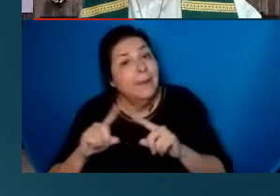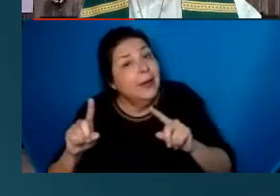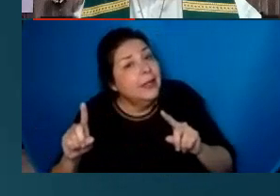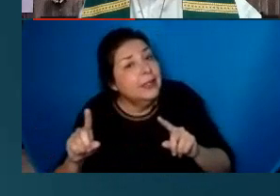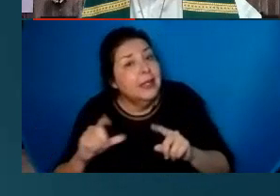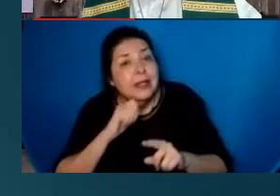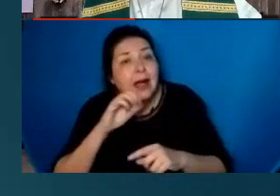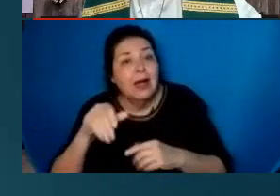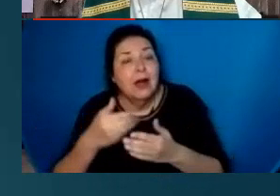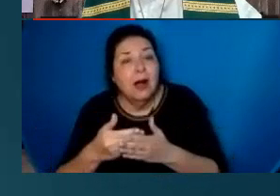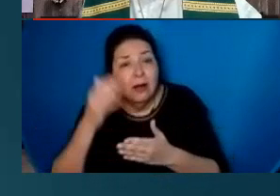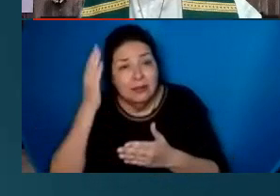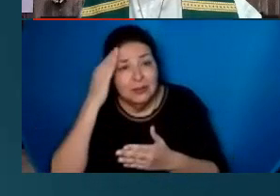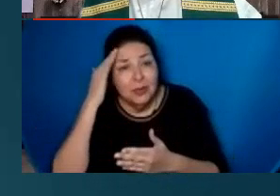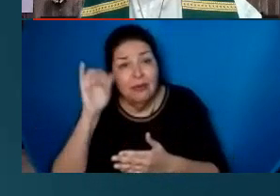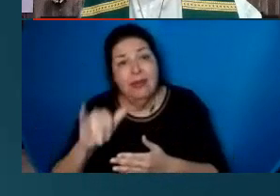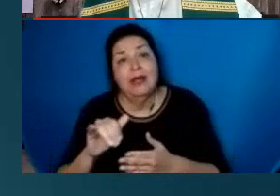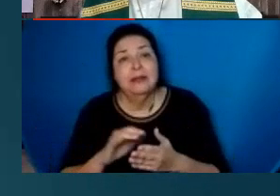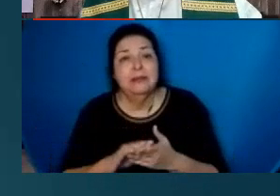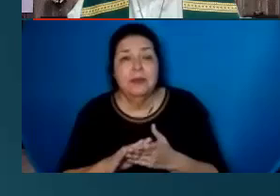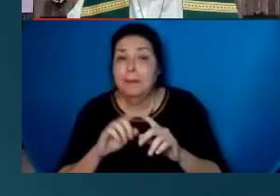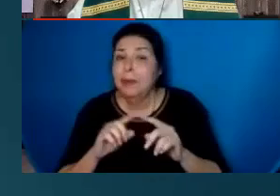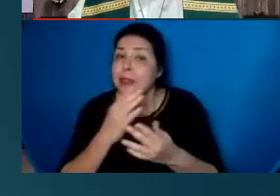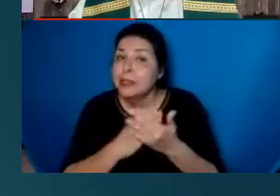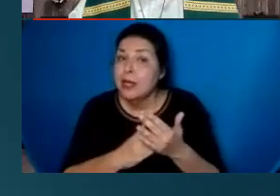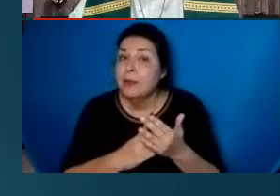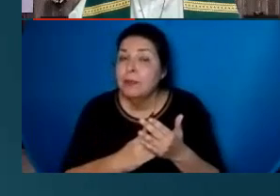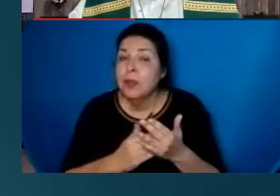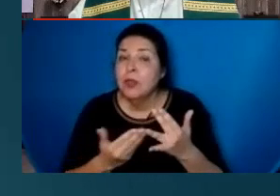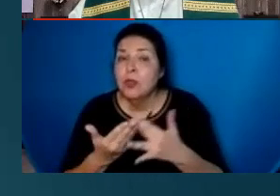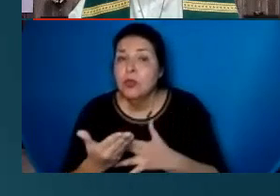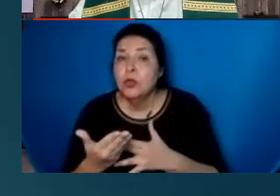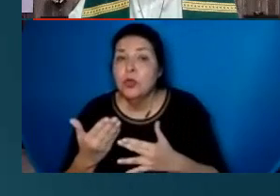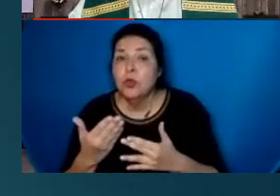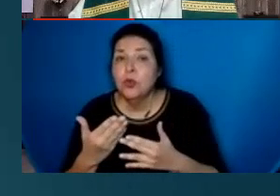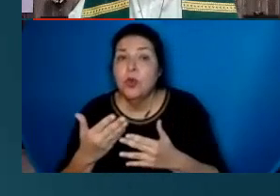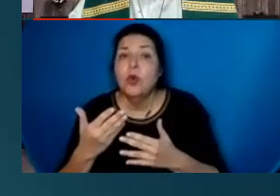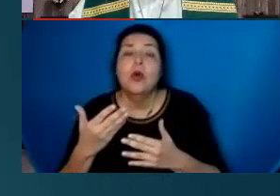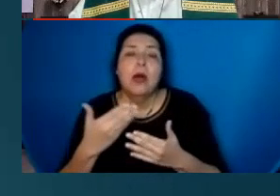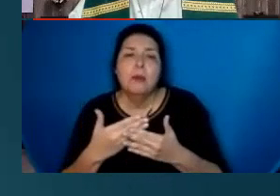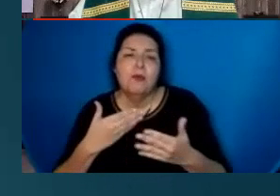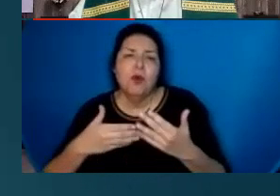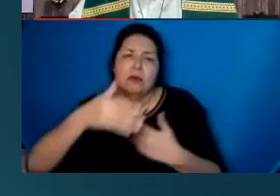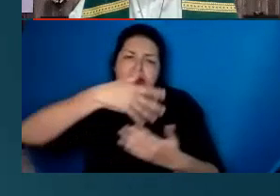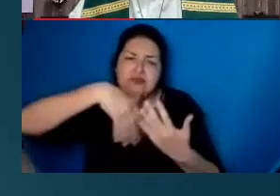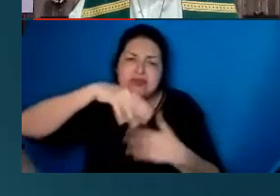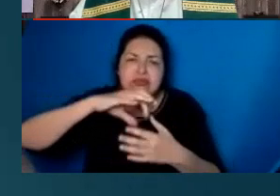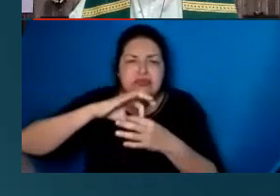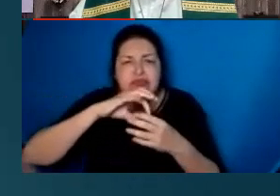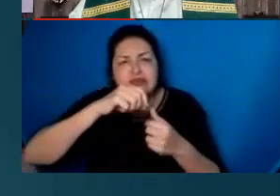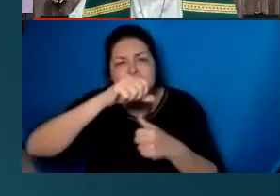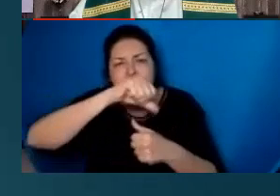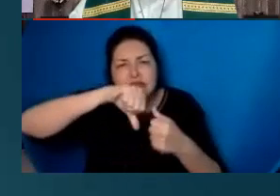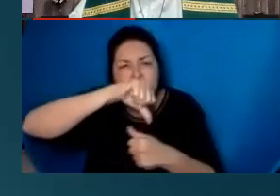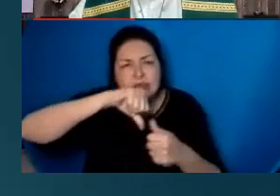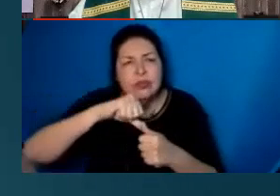not all possess this knowledge, but some, through former association with idols, eat food as